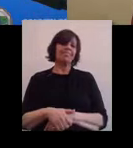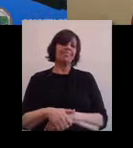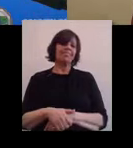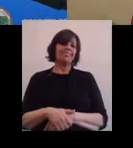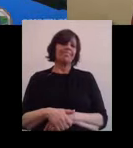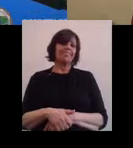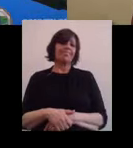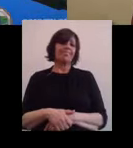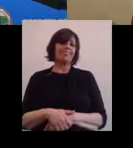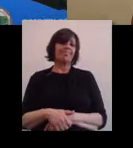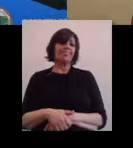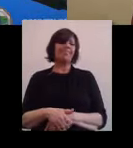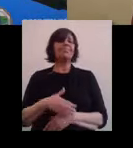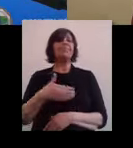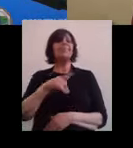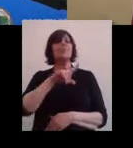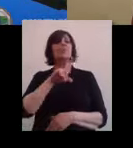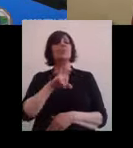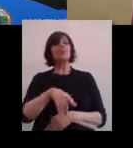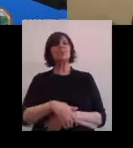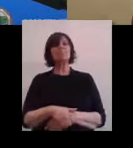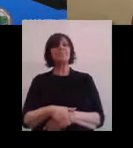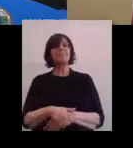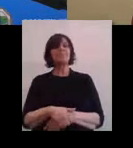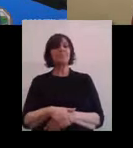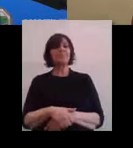Next question, Stephen Mart, Spectrum News.